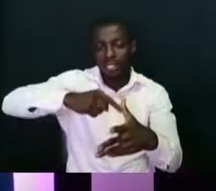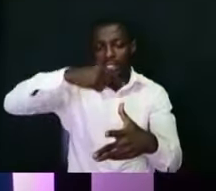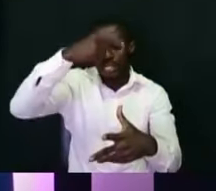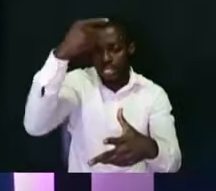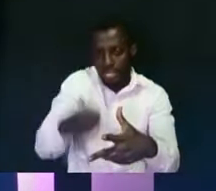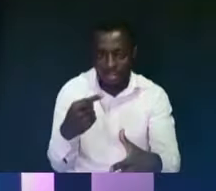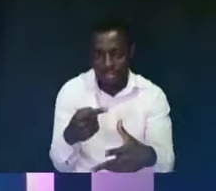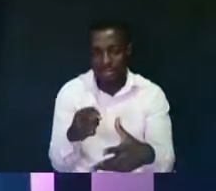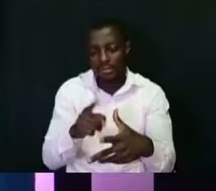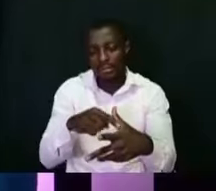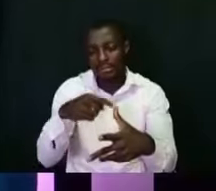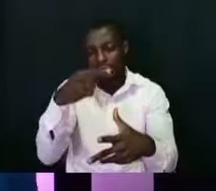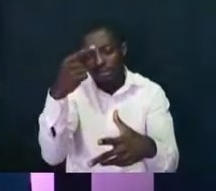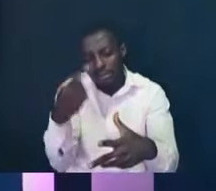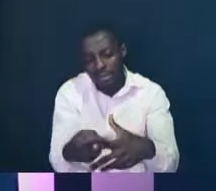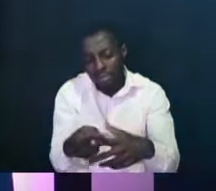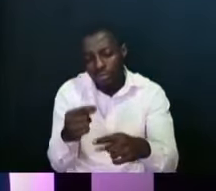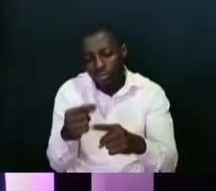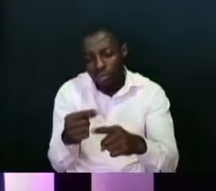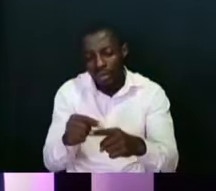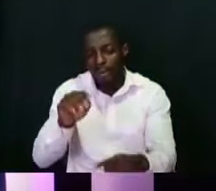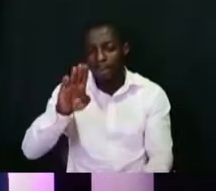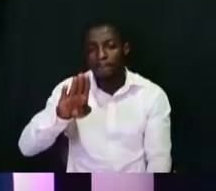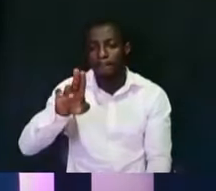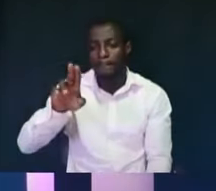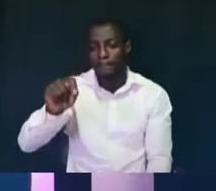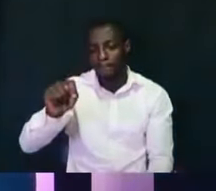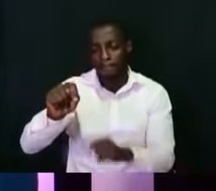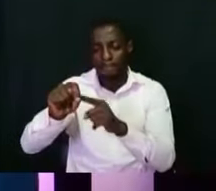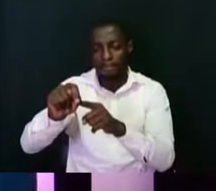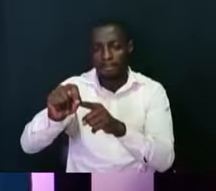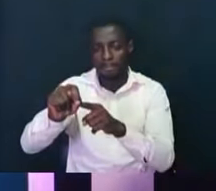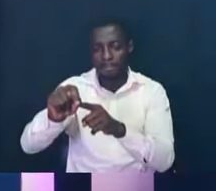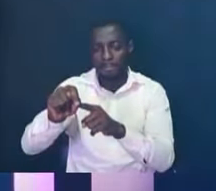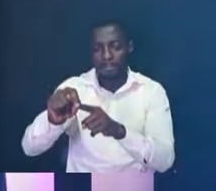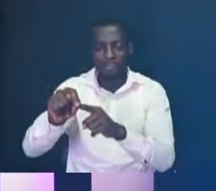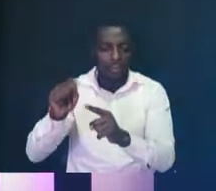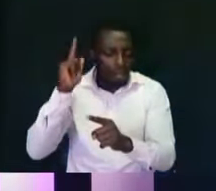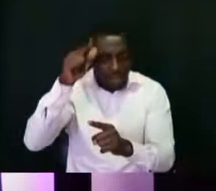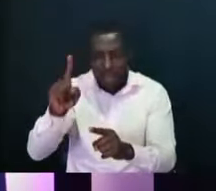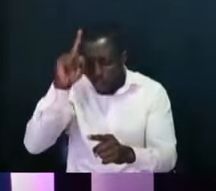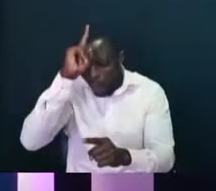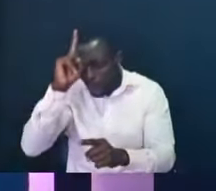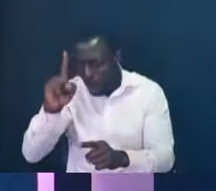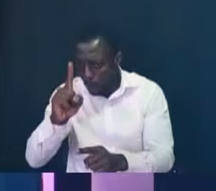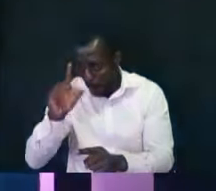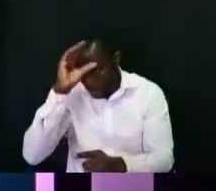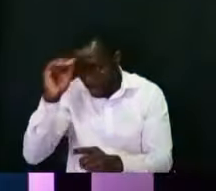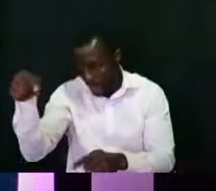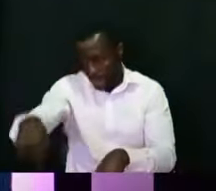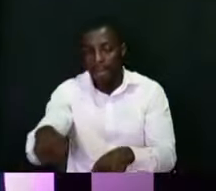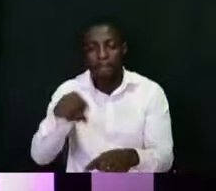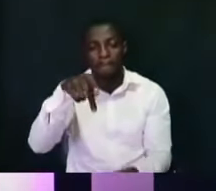edi nchichemu dumienu no enim ye nanso. When they believed Philip as he proclaimed the good news of the kingdom of God